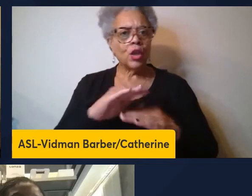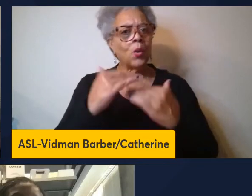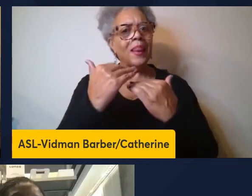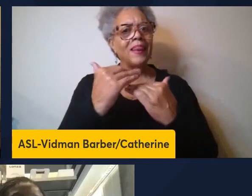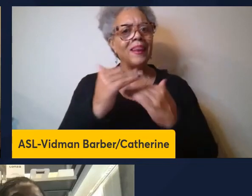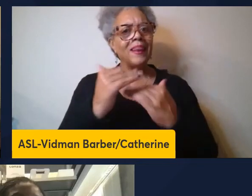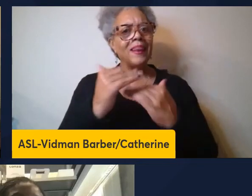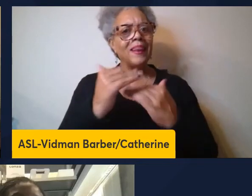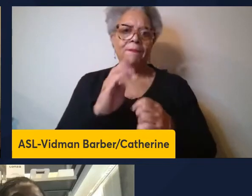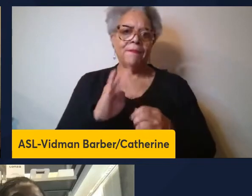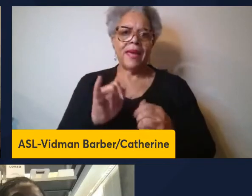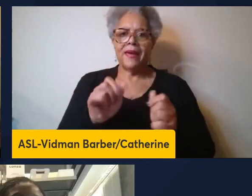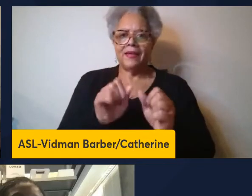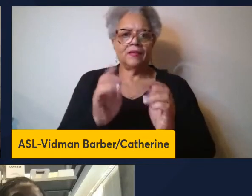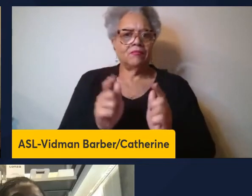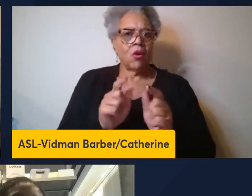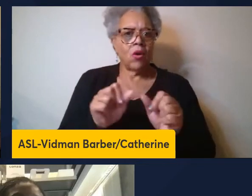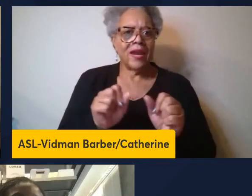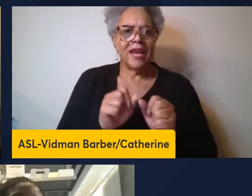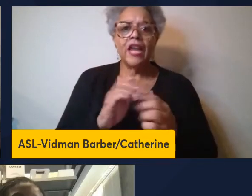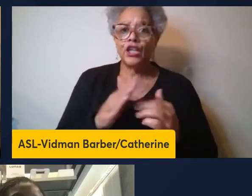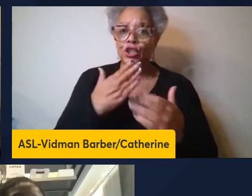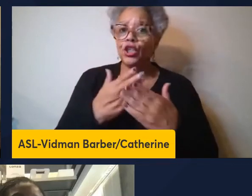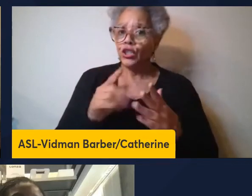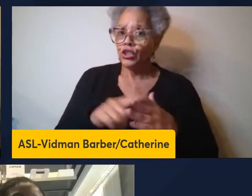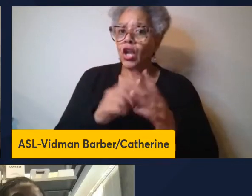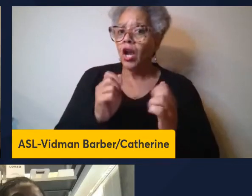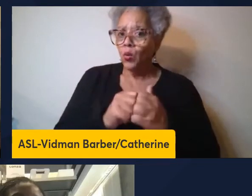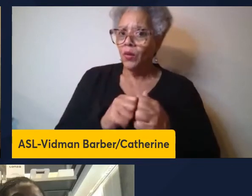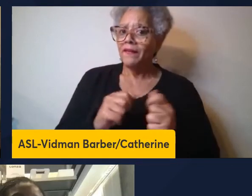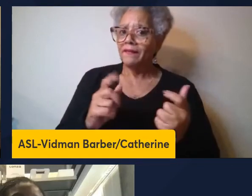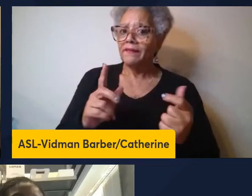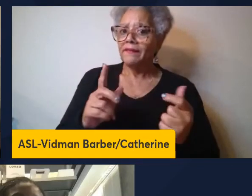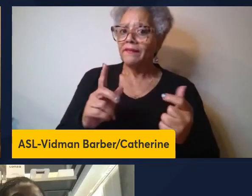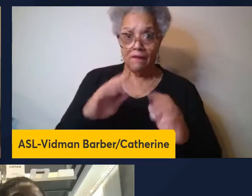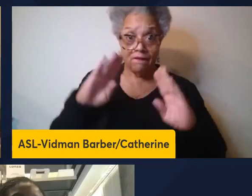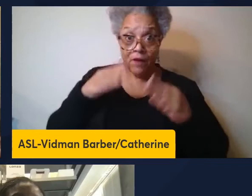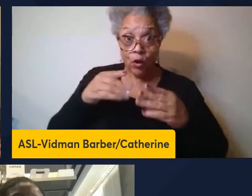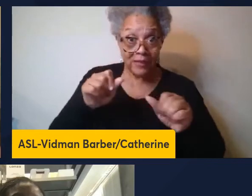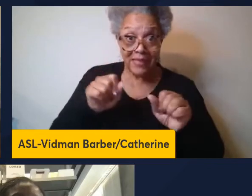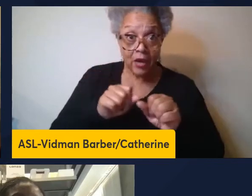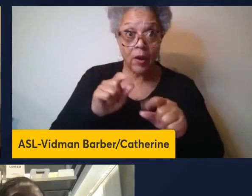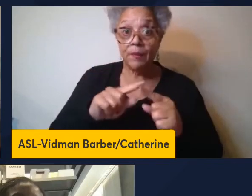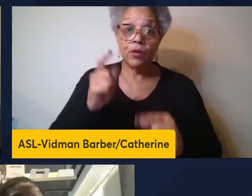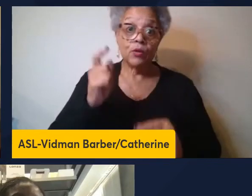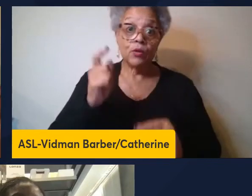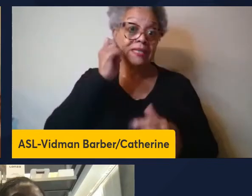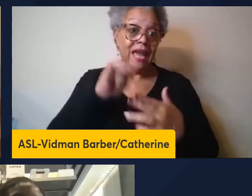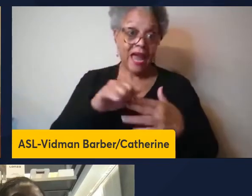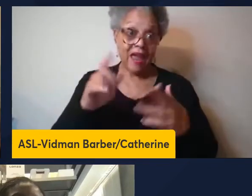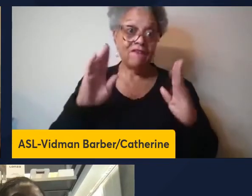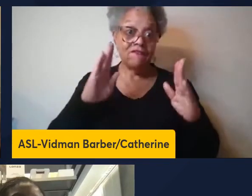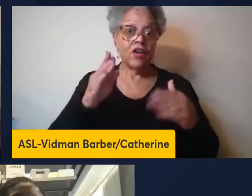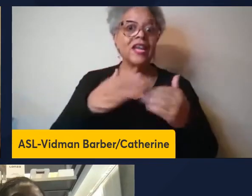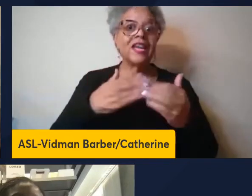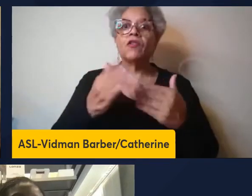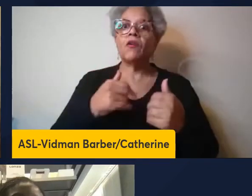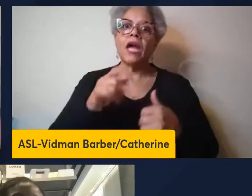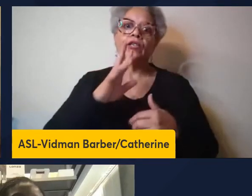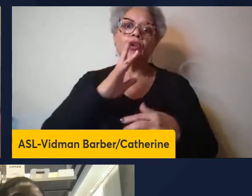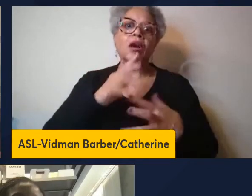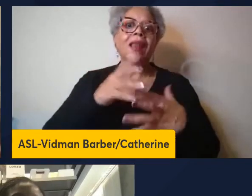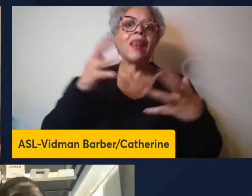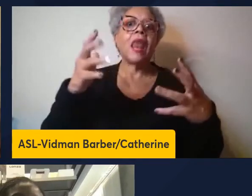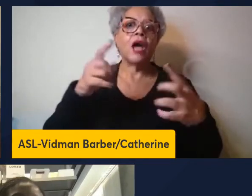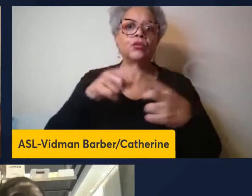niche. It's good to start with a niche, but recently I haven't really focused on, even though I talk a lot to